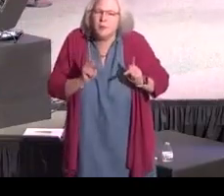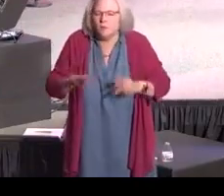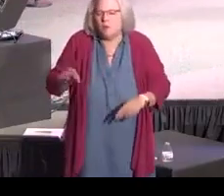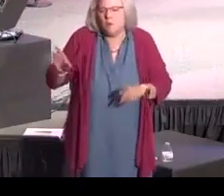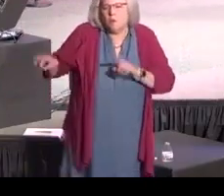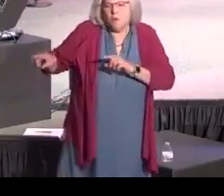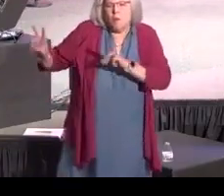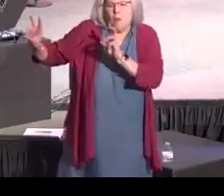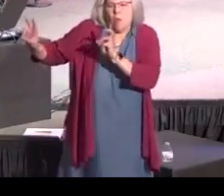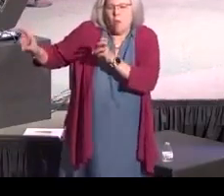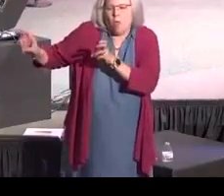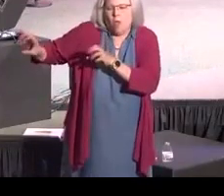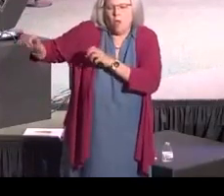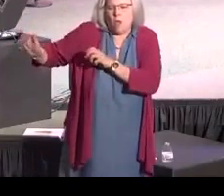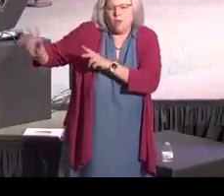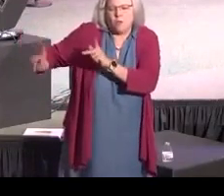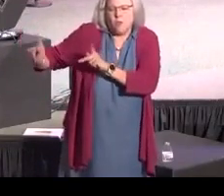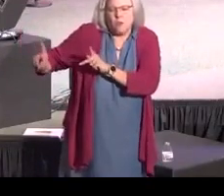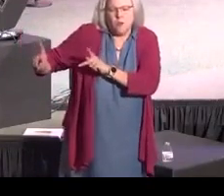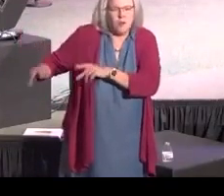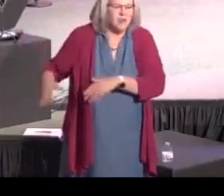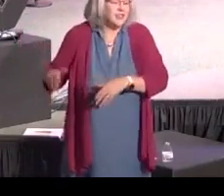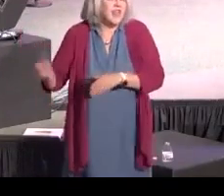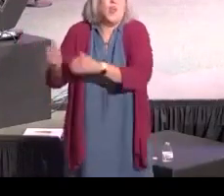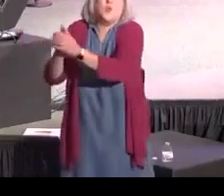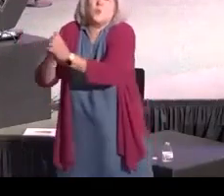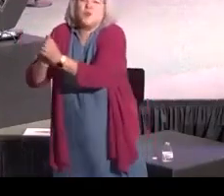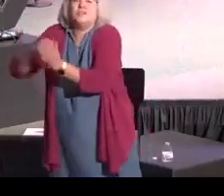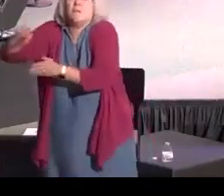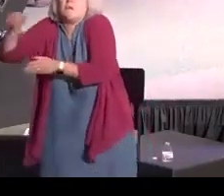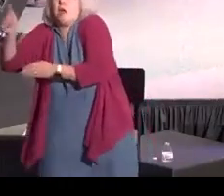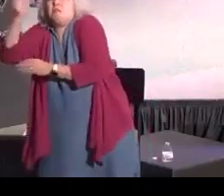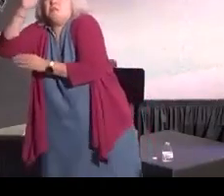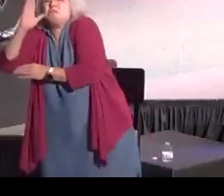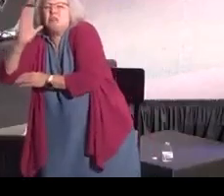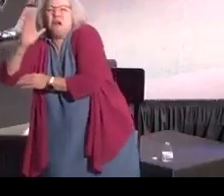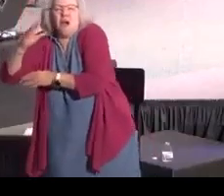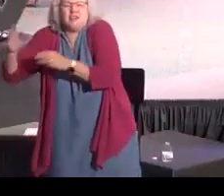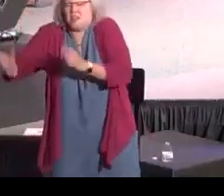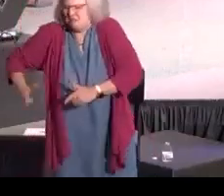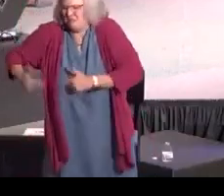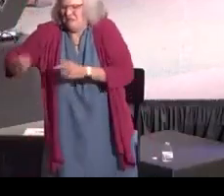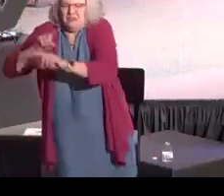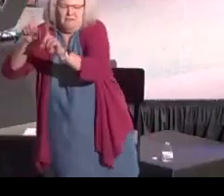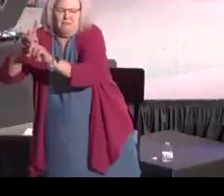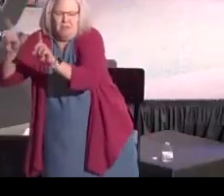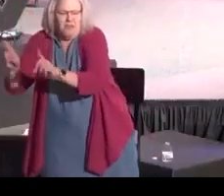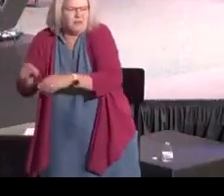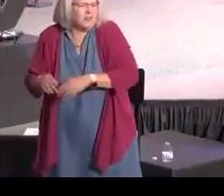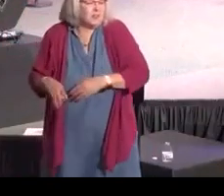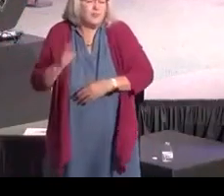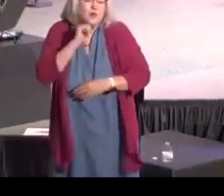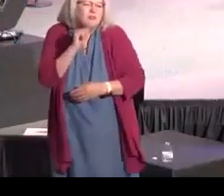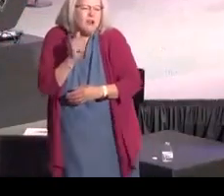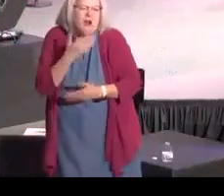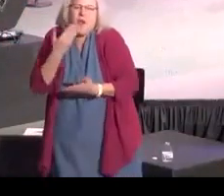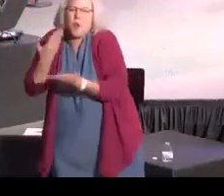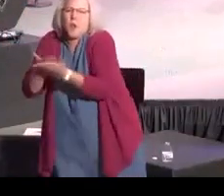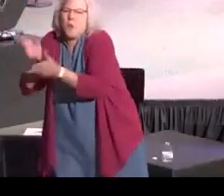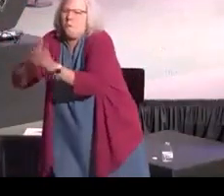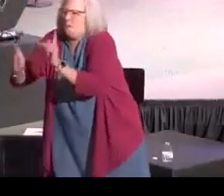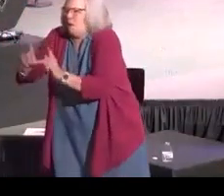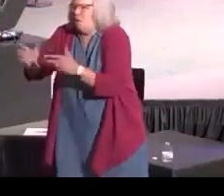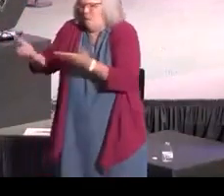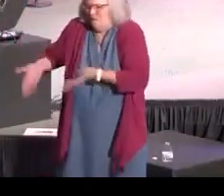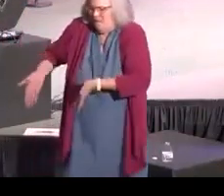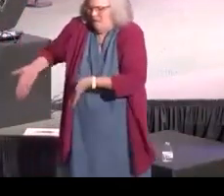people. They were those people that worshiped other gods and lived other ways, had another standard of morality.